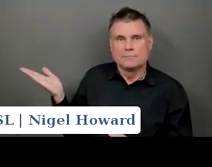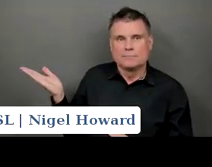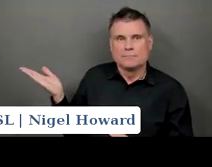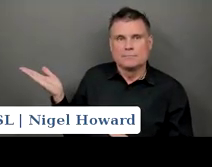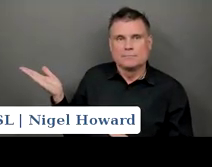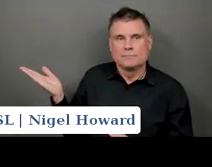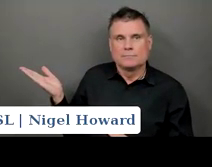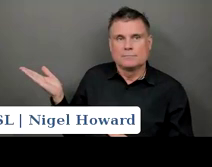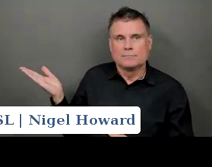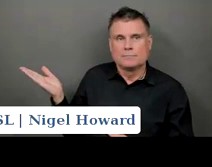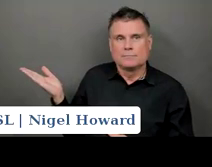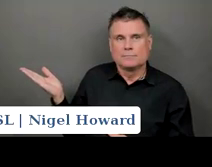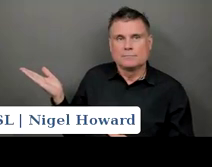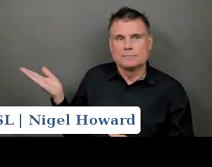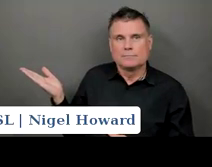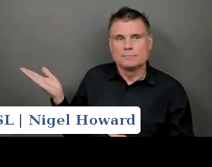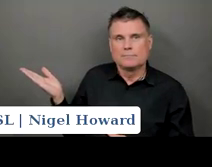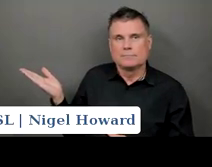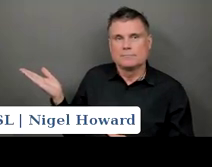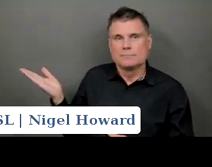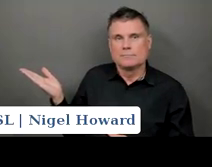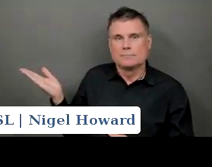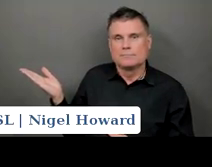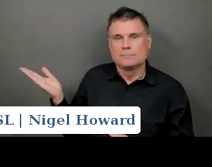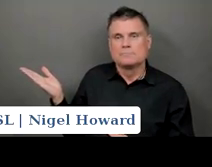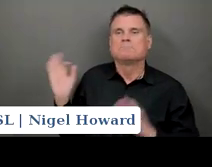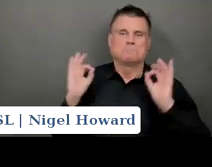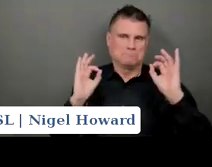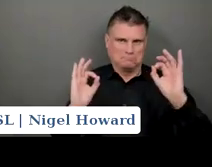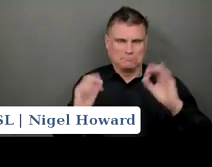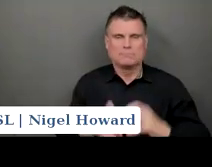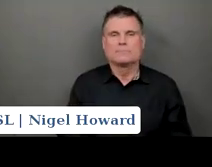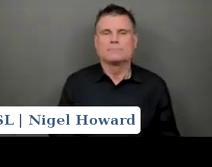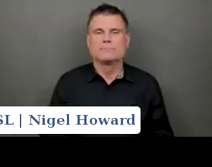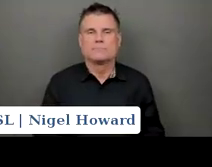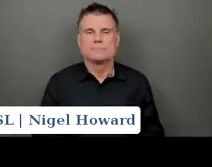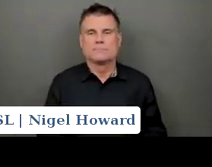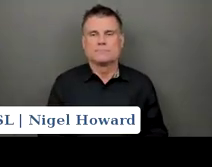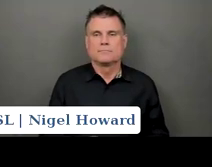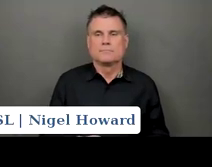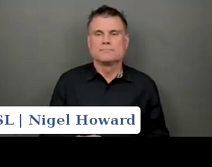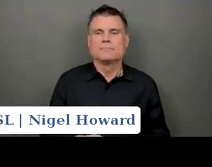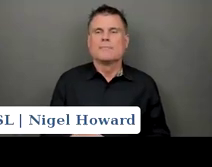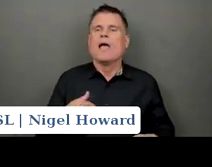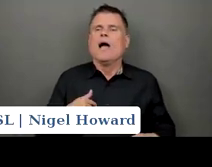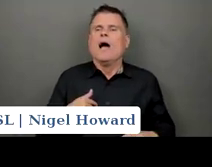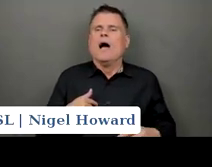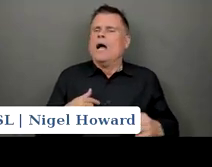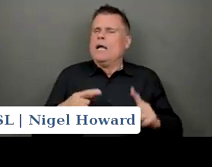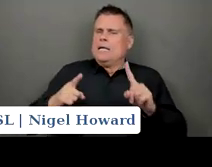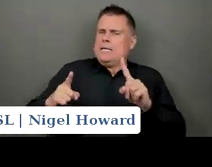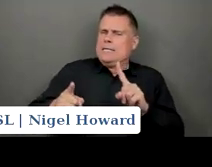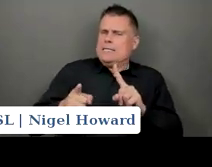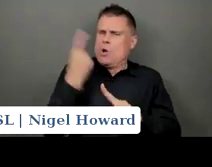So yeah, okay, thank you. So I think it's important here to recognize how